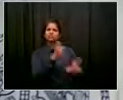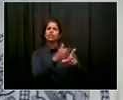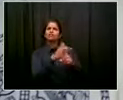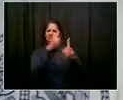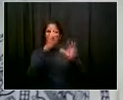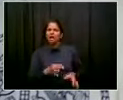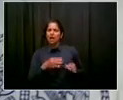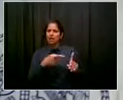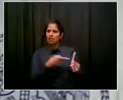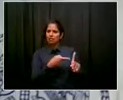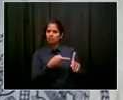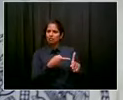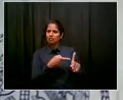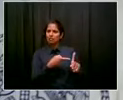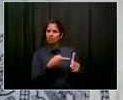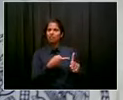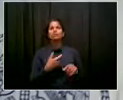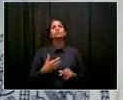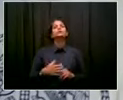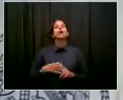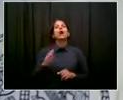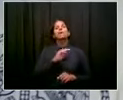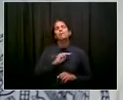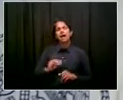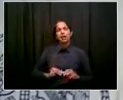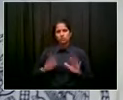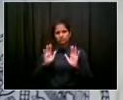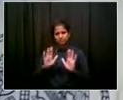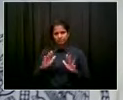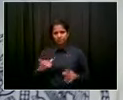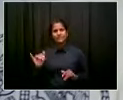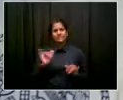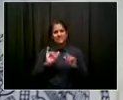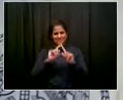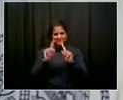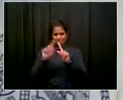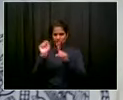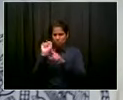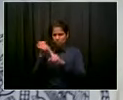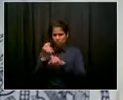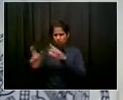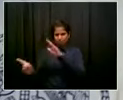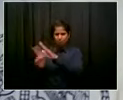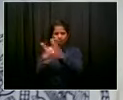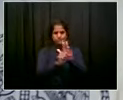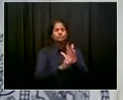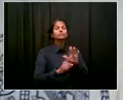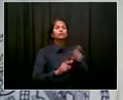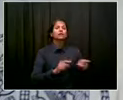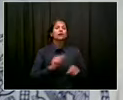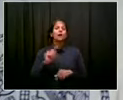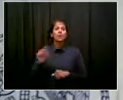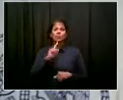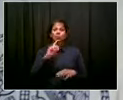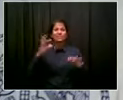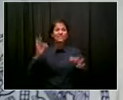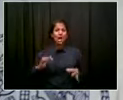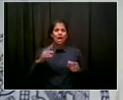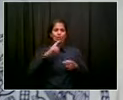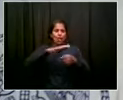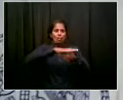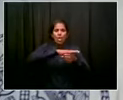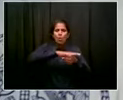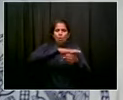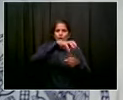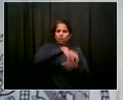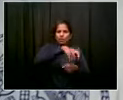as you said jake and that's a decision that local police commanders have to make based on what they see so i just was not involved in that